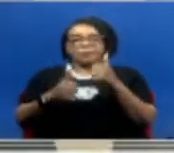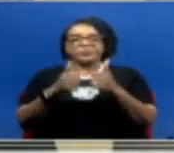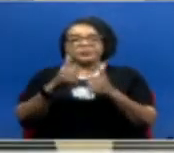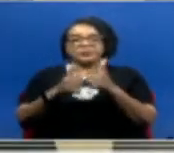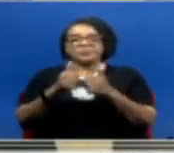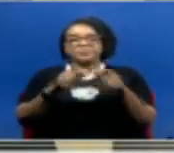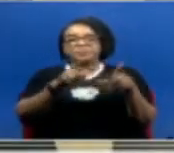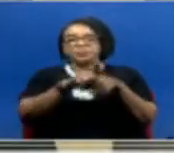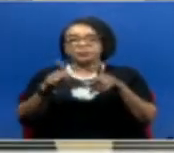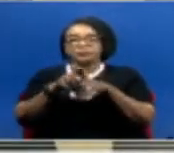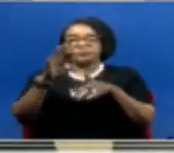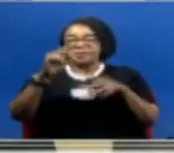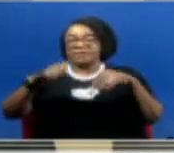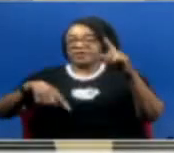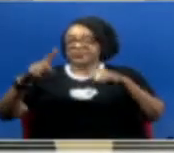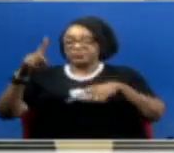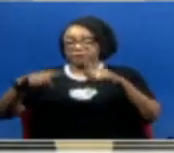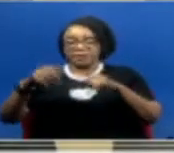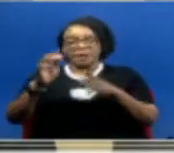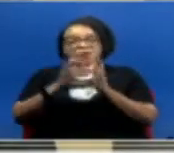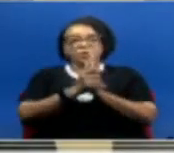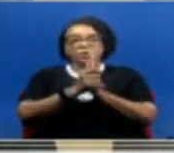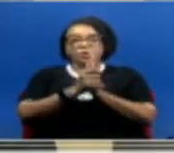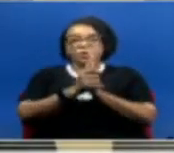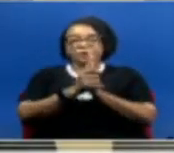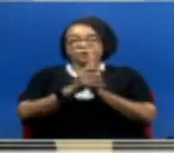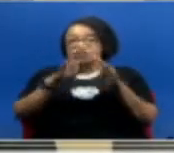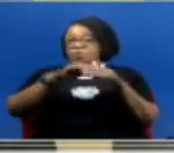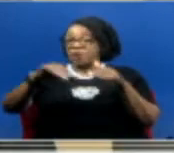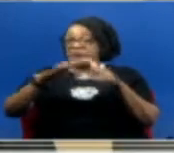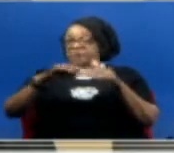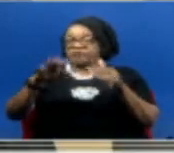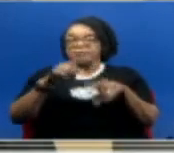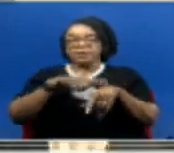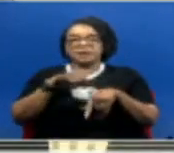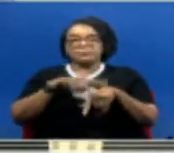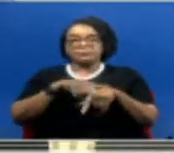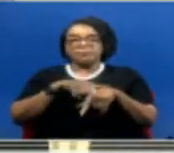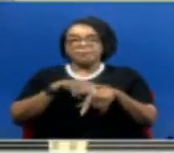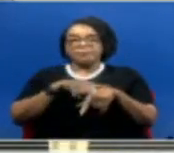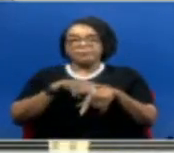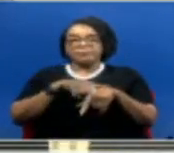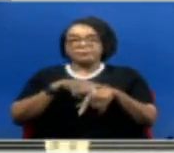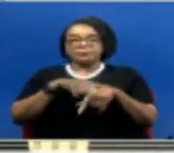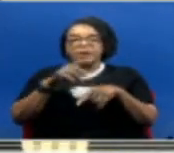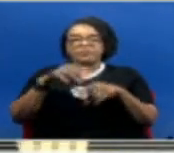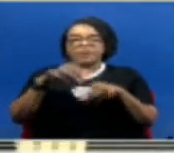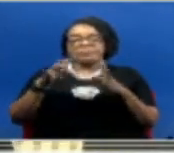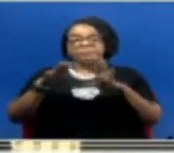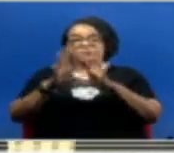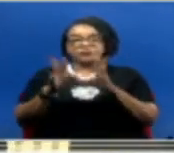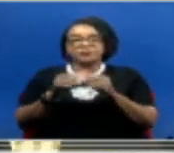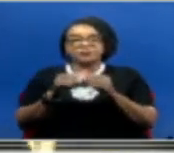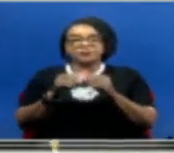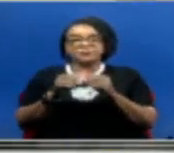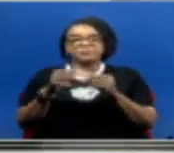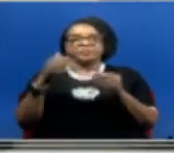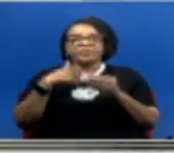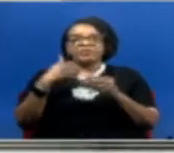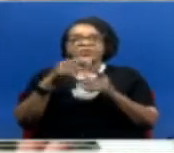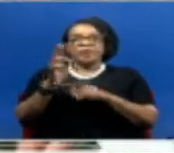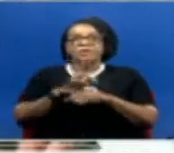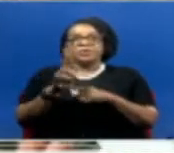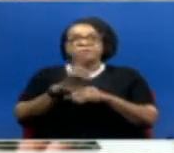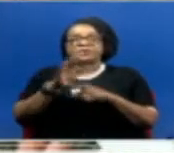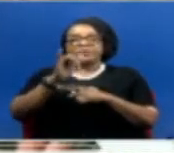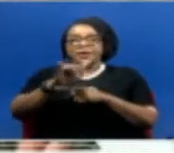of the variations in the dollar from the time we read the budget. Aidha, upanuzi wa matumizi ya bajeti